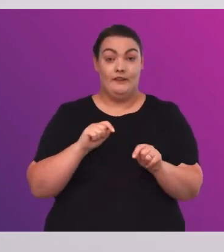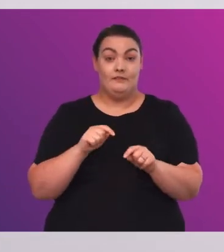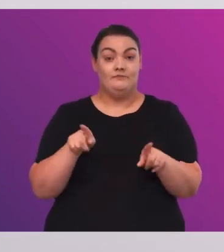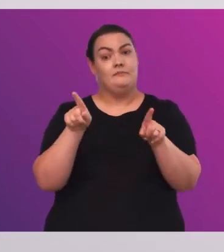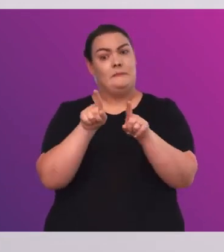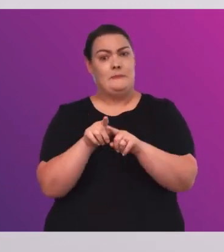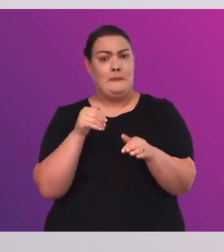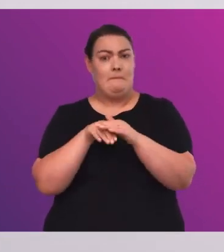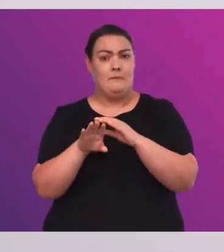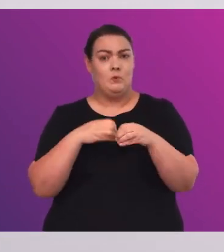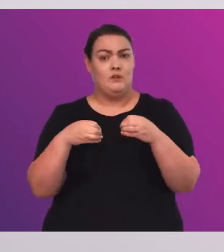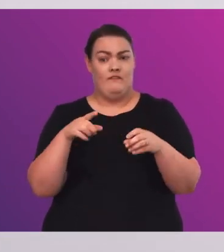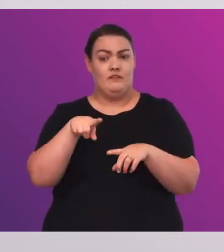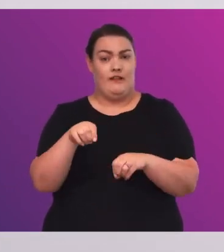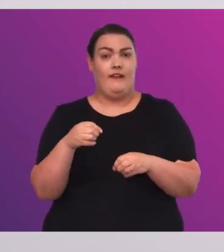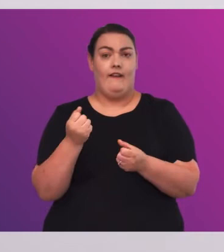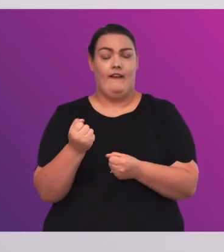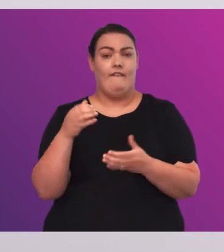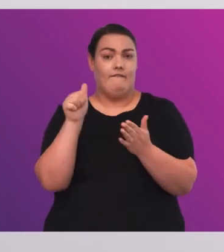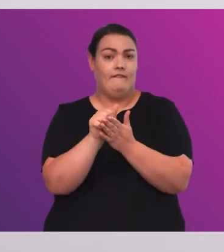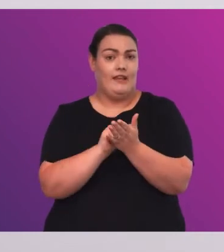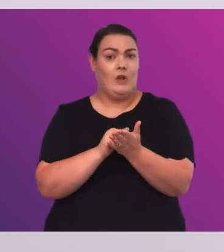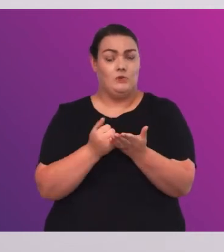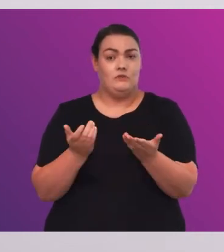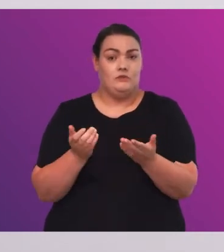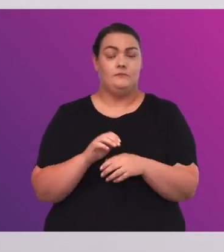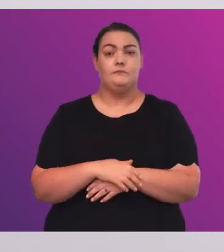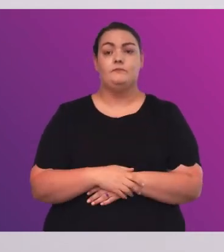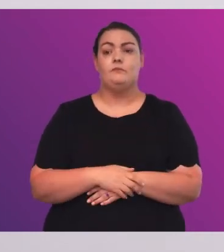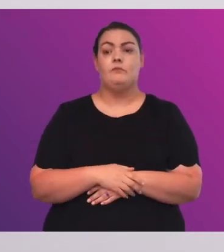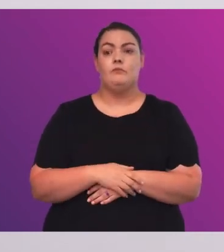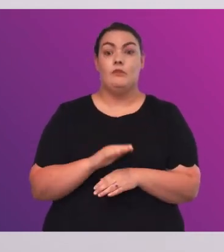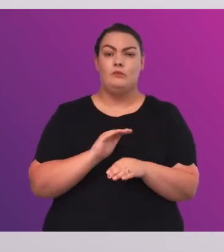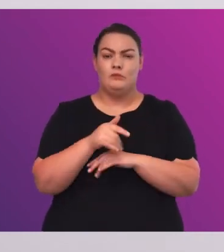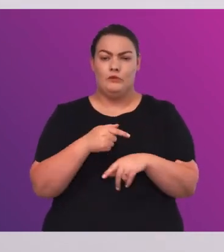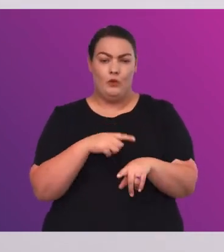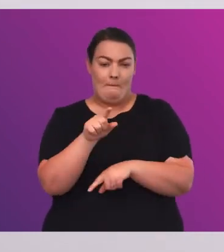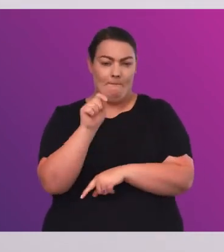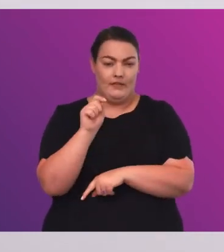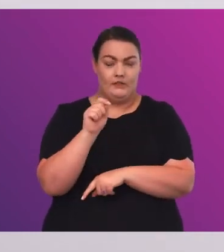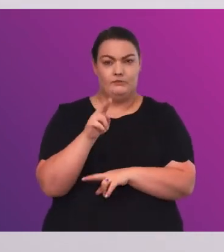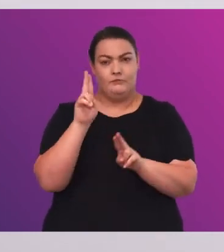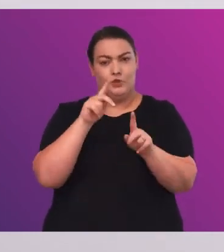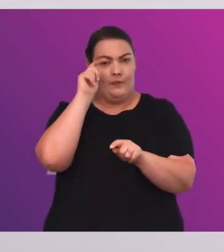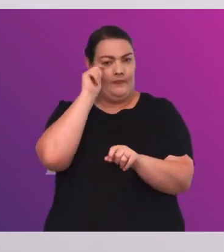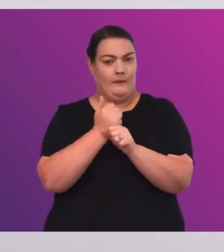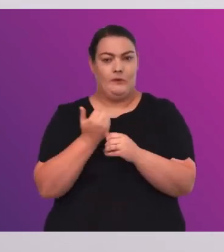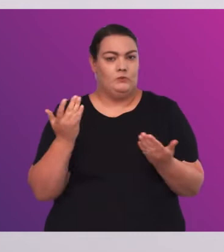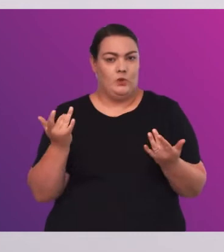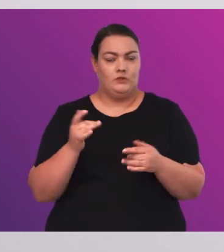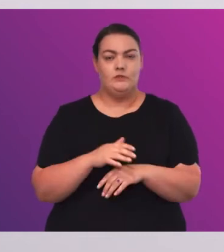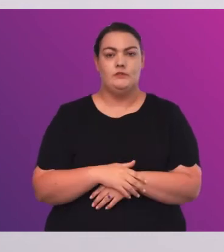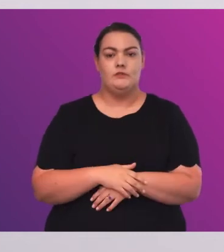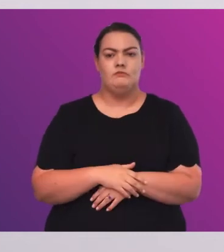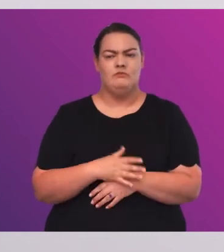post offices also offer bank accounts. Before choosing your bank, you should think about things like, is there a